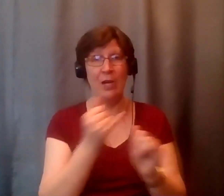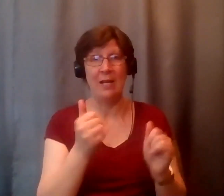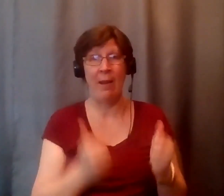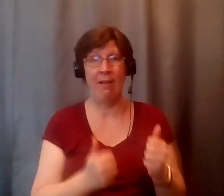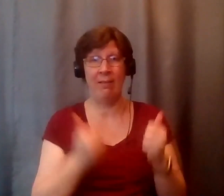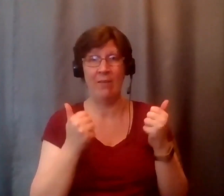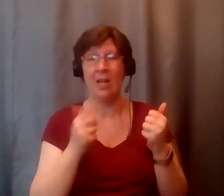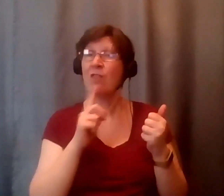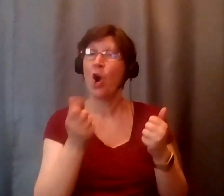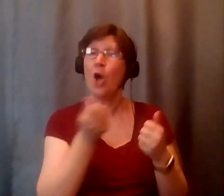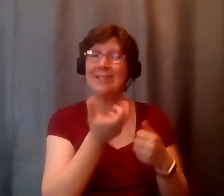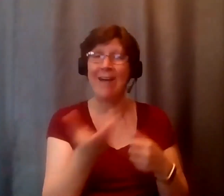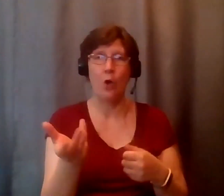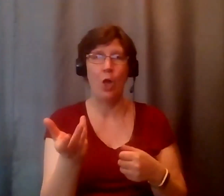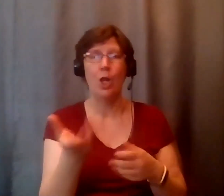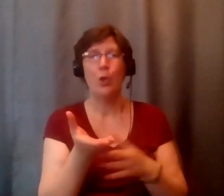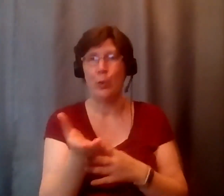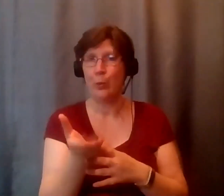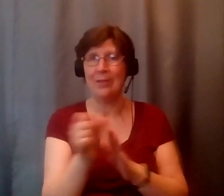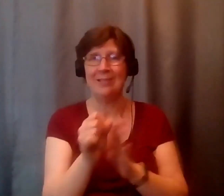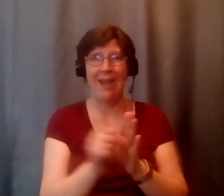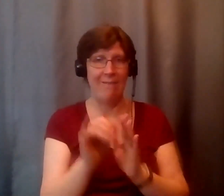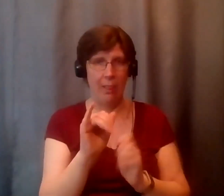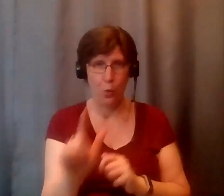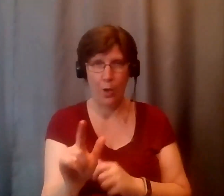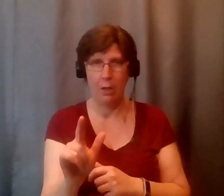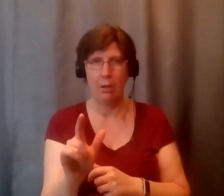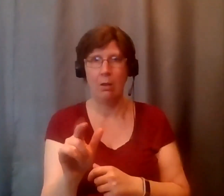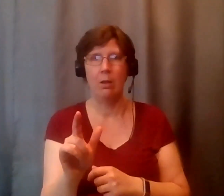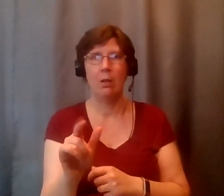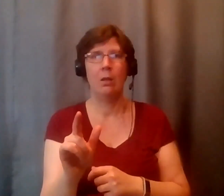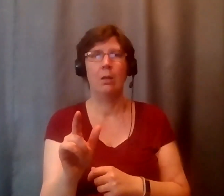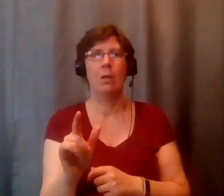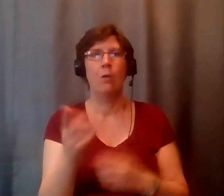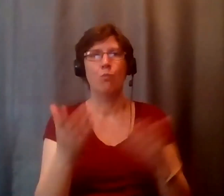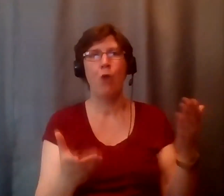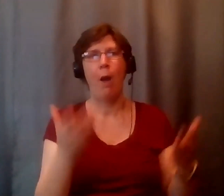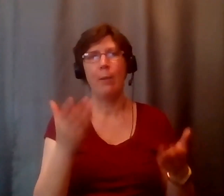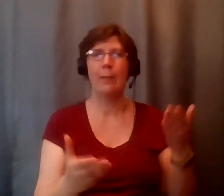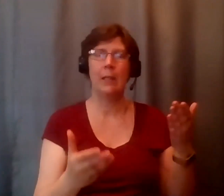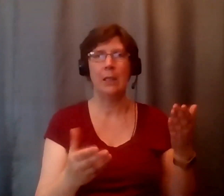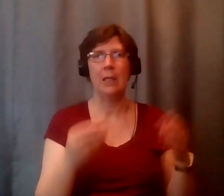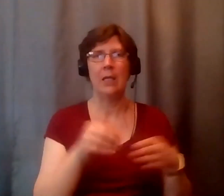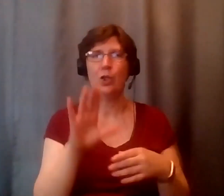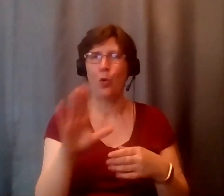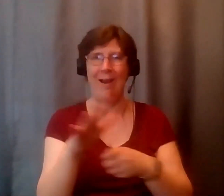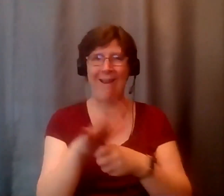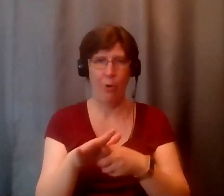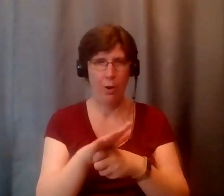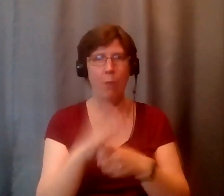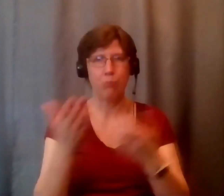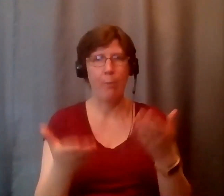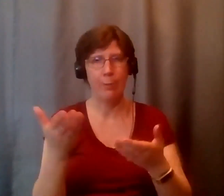there are several throughout the state of Illinois. There's probably one in your neck of the